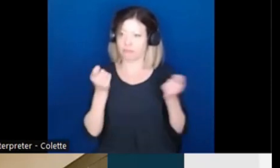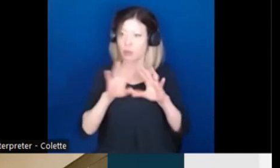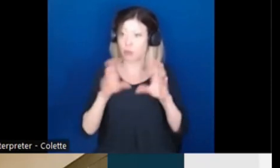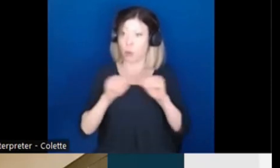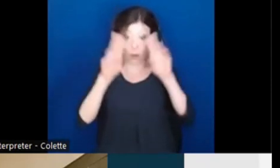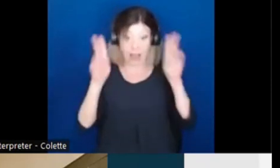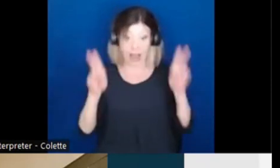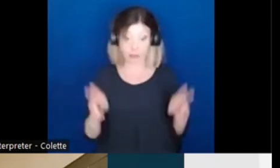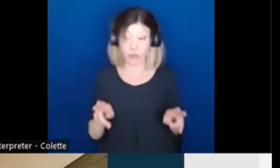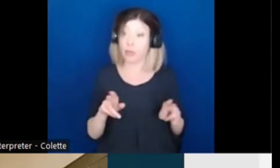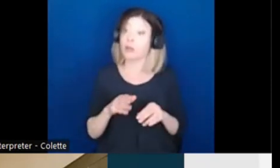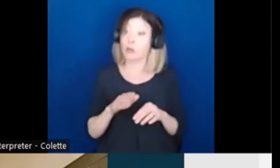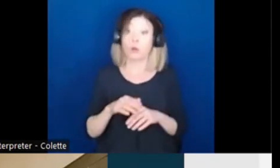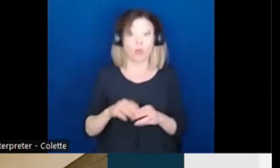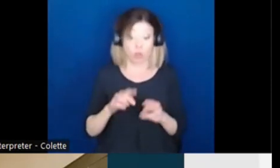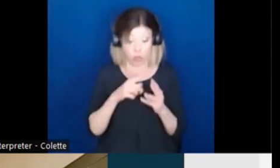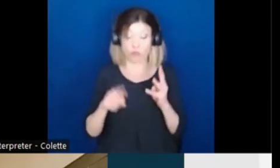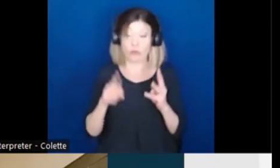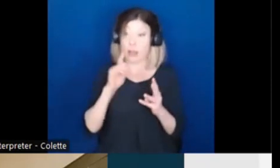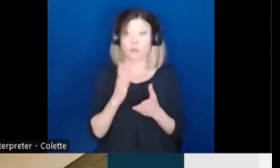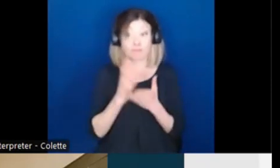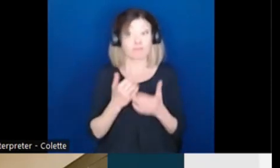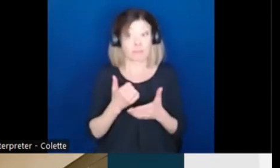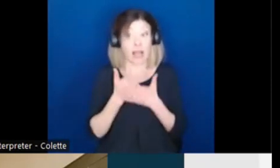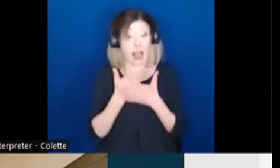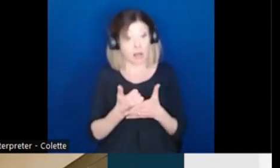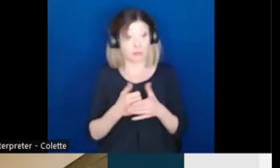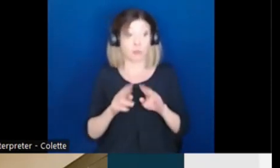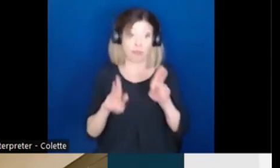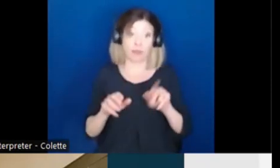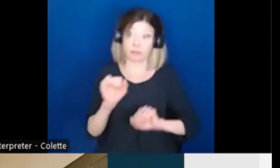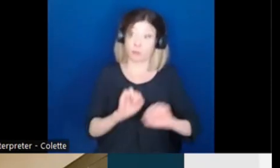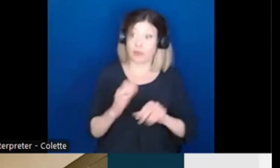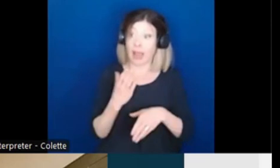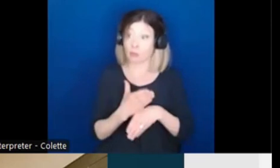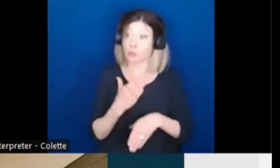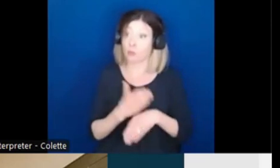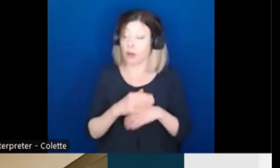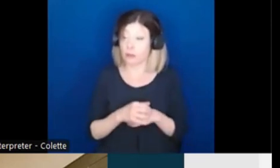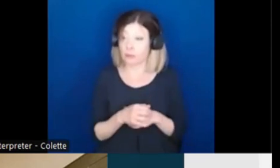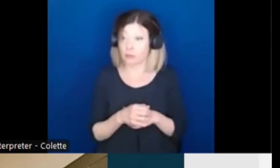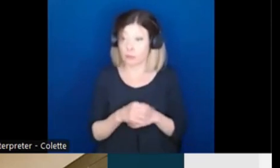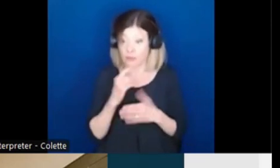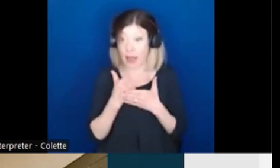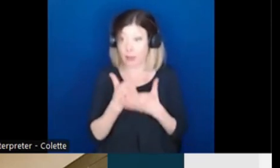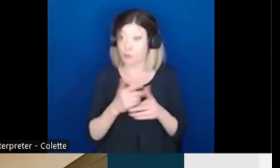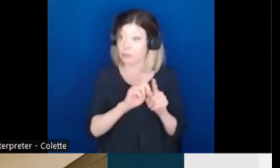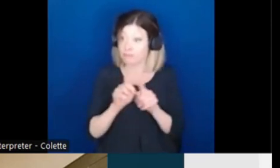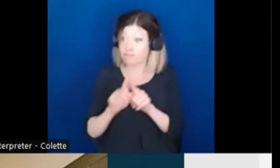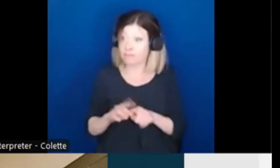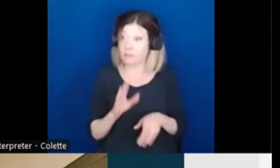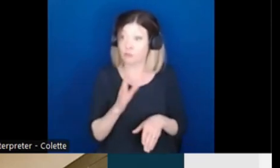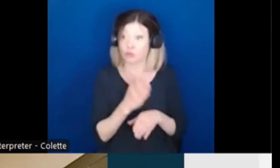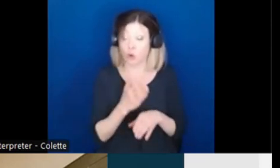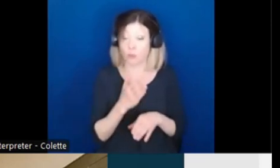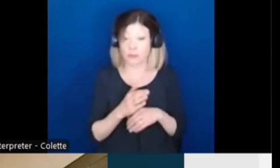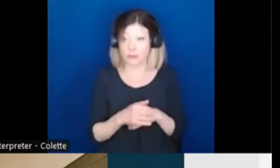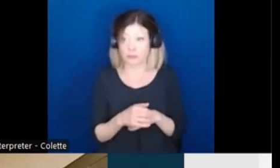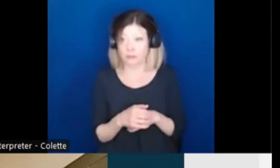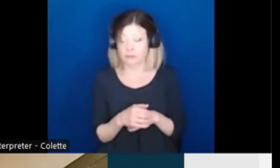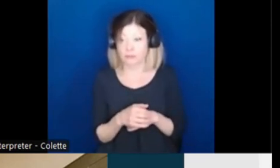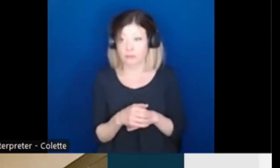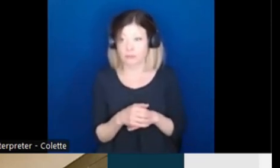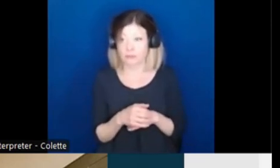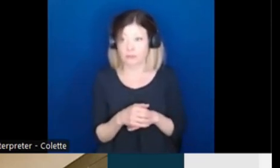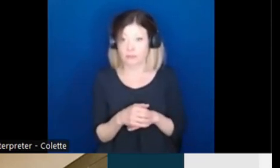helped out with children. The girls certainly would have helped with the various jobs. The most well-known, the most familiar of the